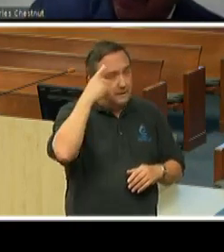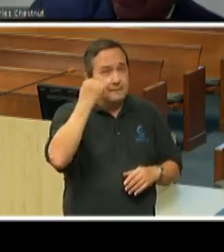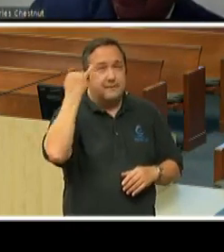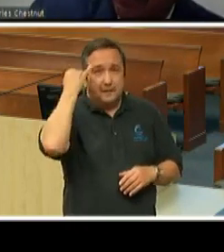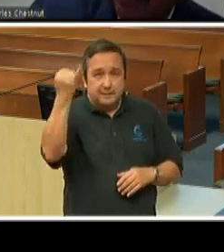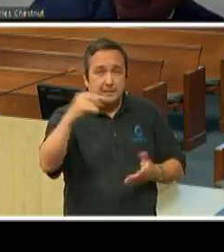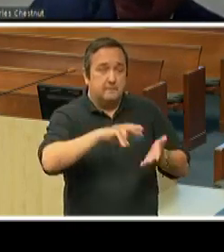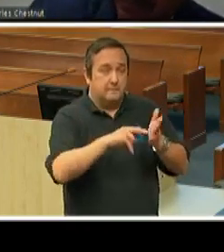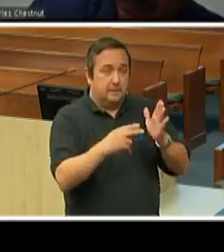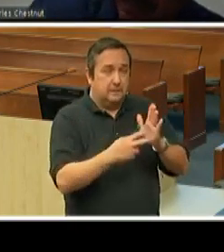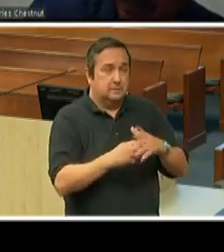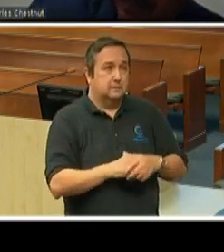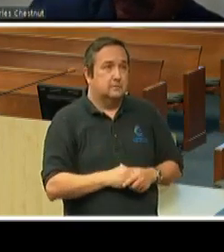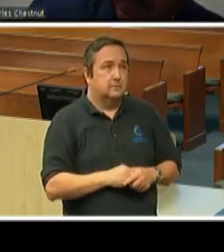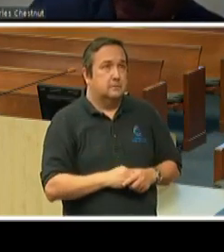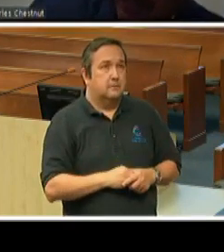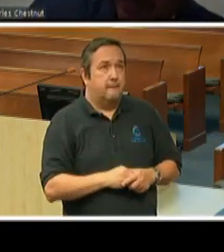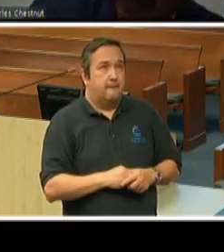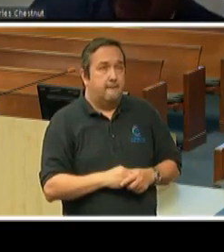that